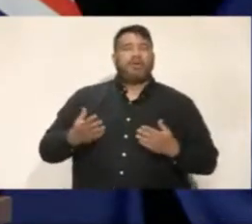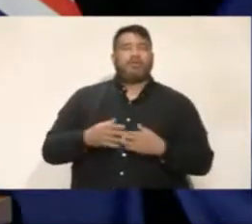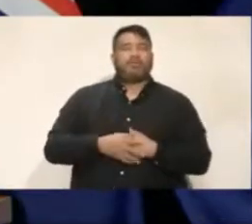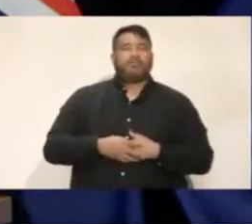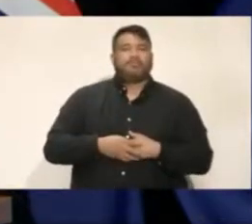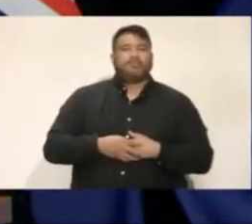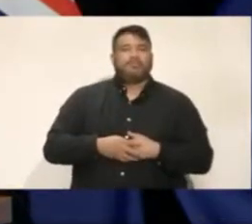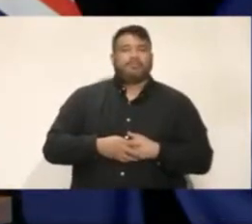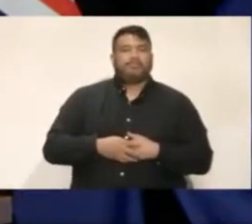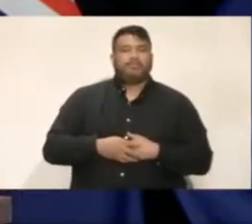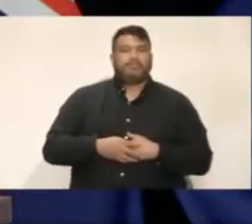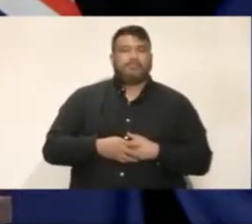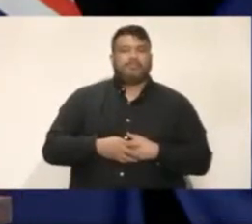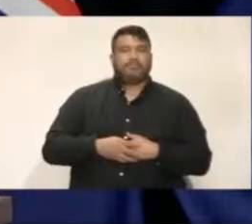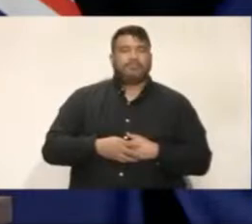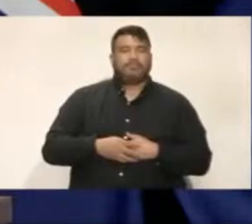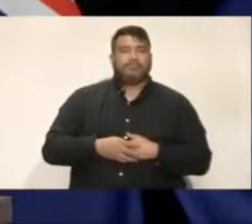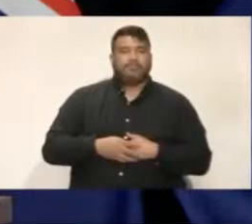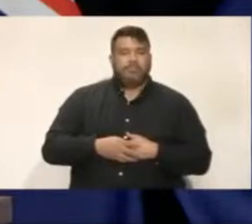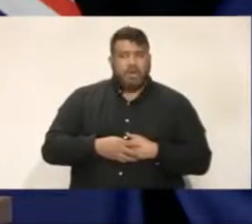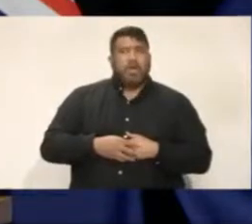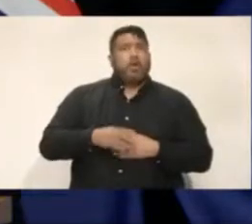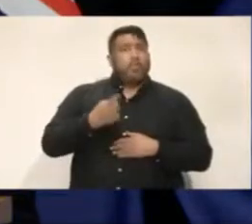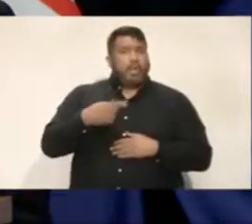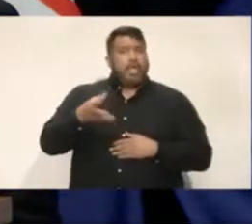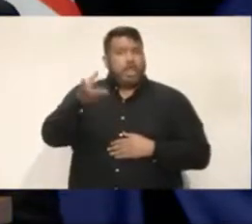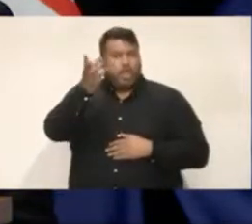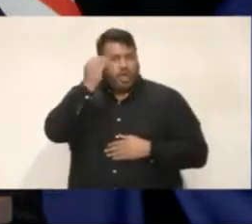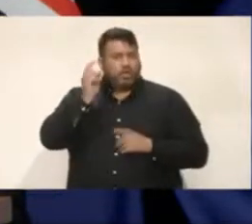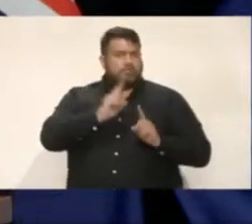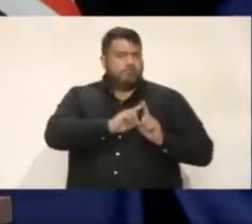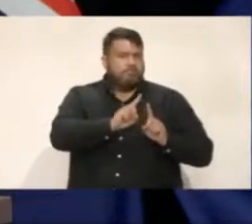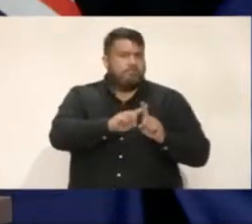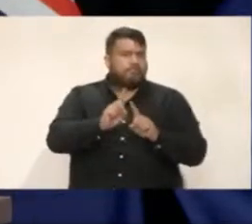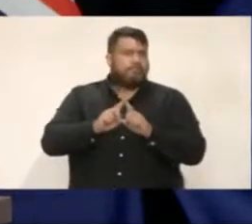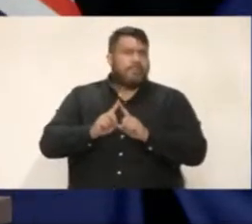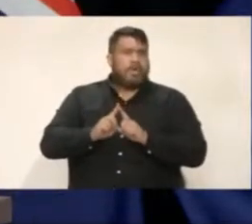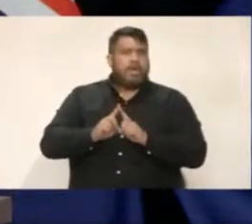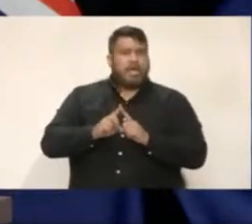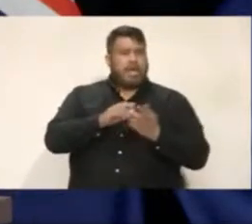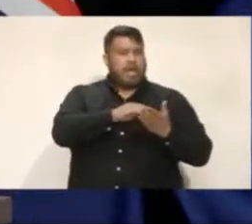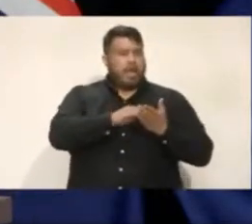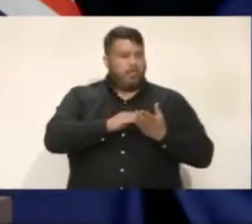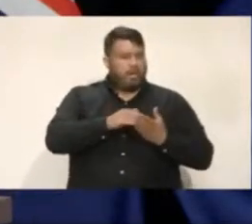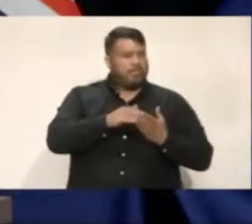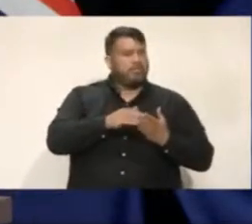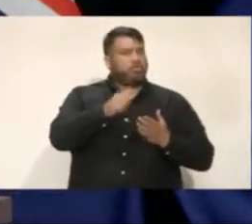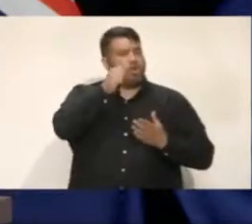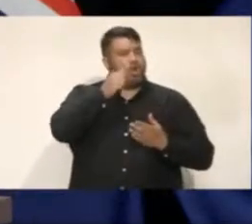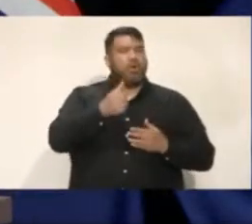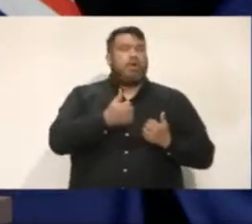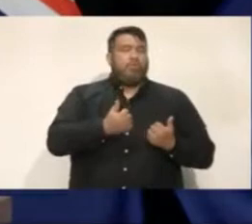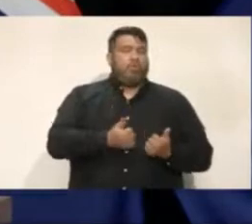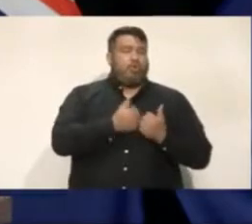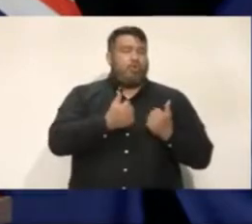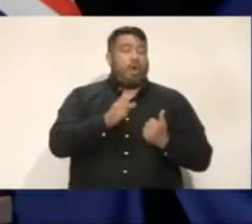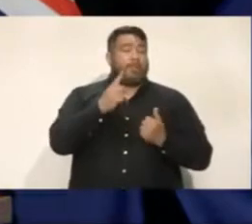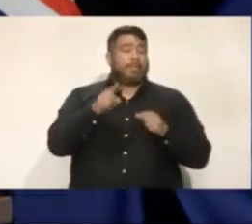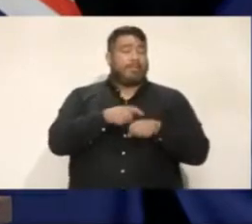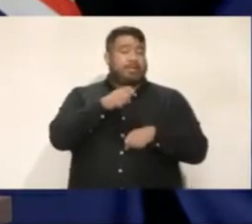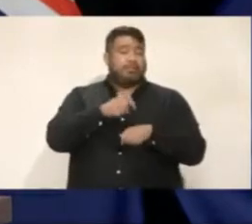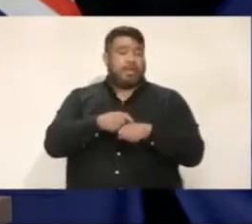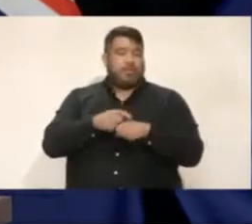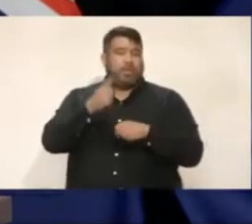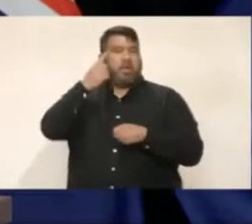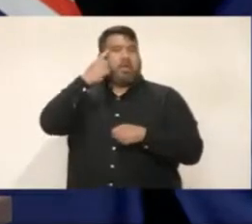but also the areas which suggest caution is still very much required. First, we have undertaken